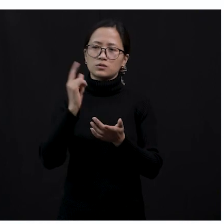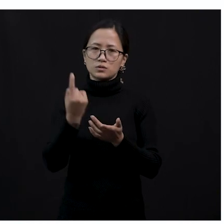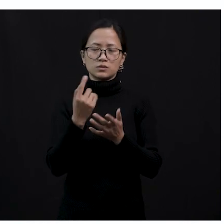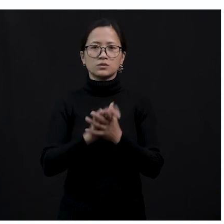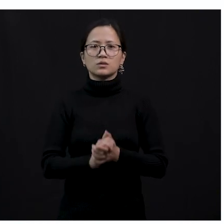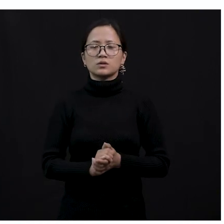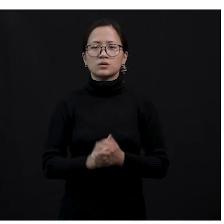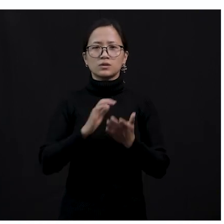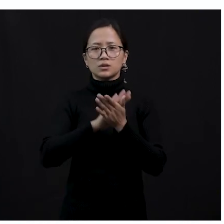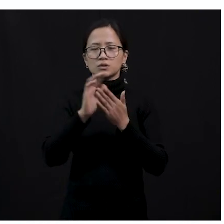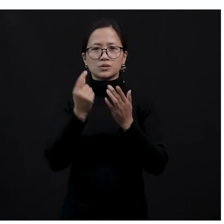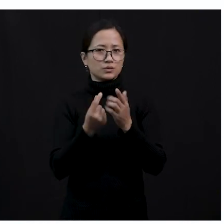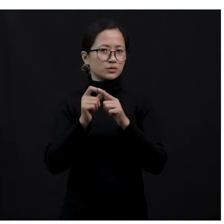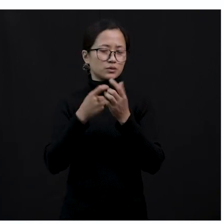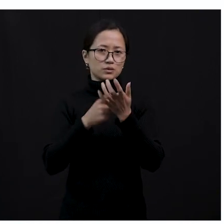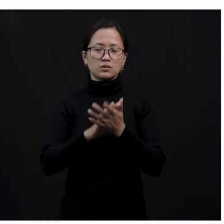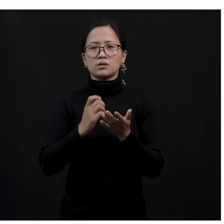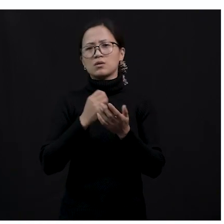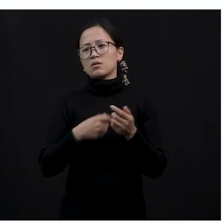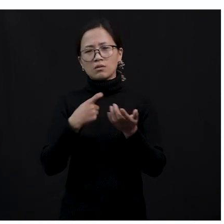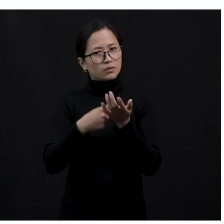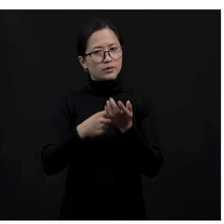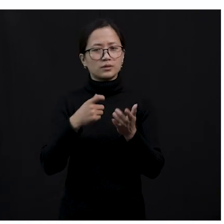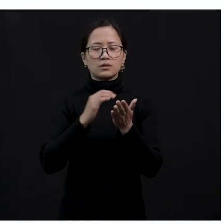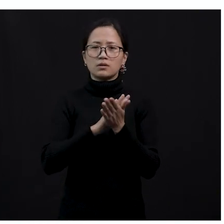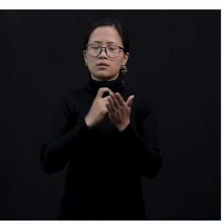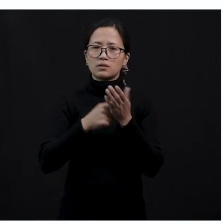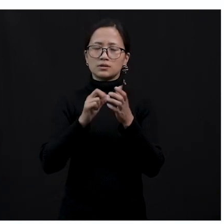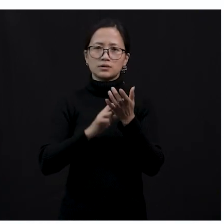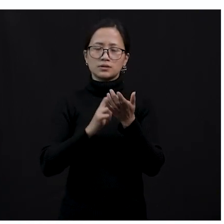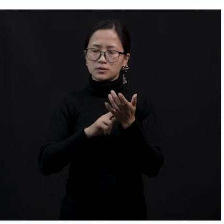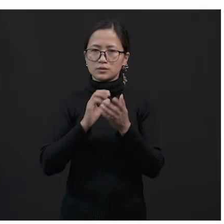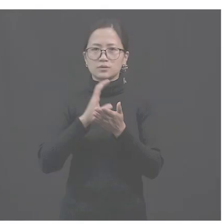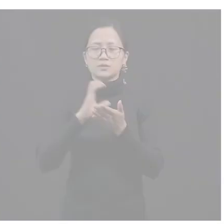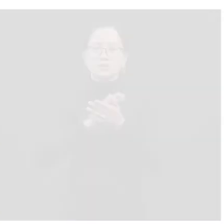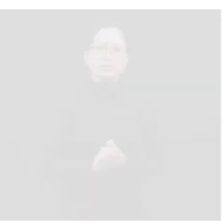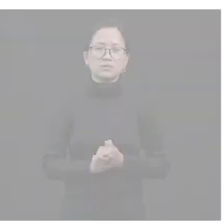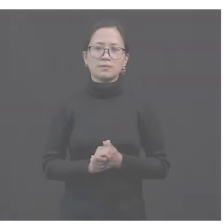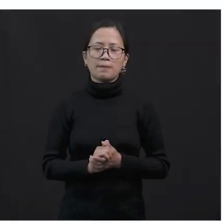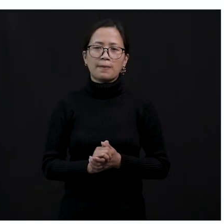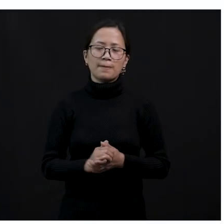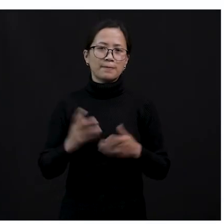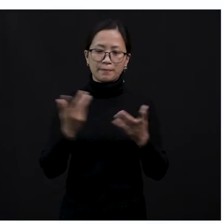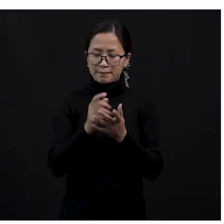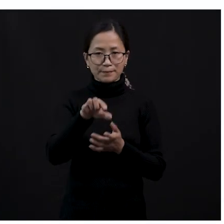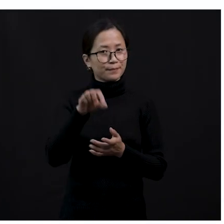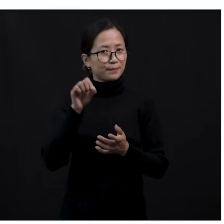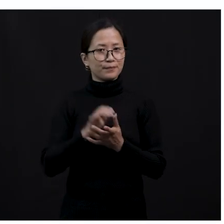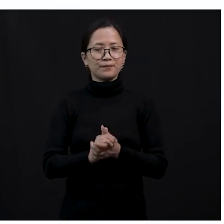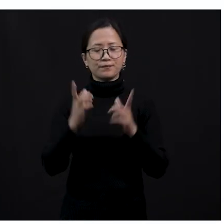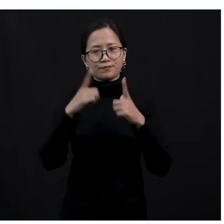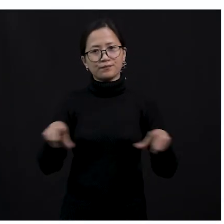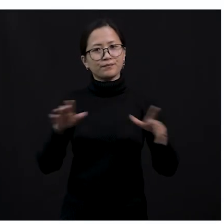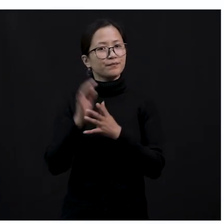to Choudhury Falls or at Ranchi. But that did not happen at all. And what we found is that